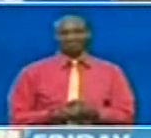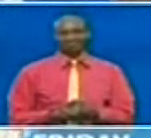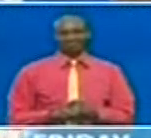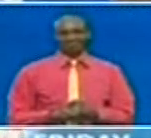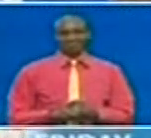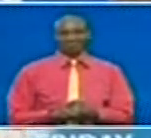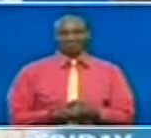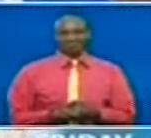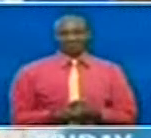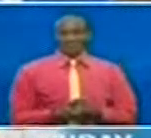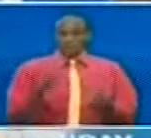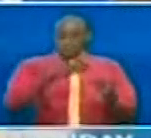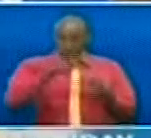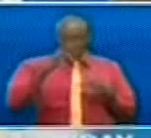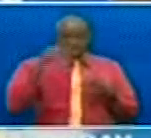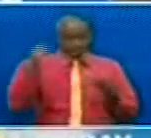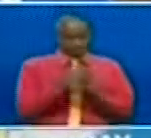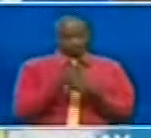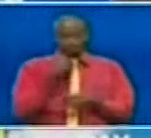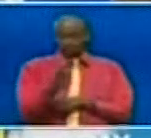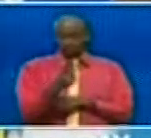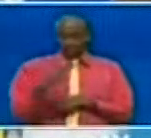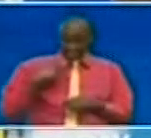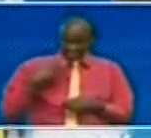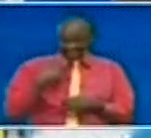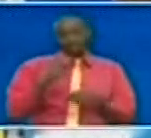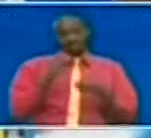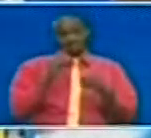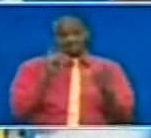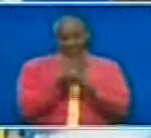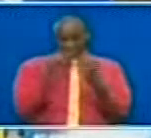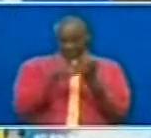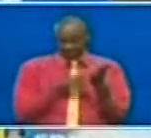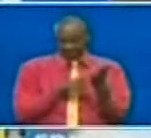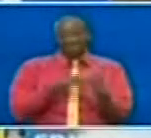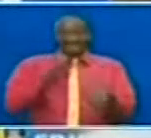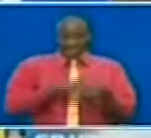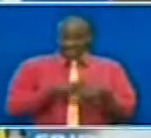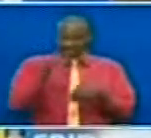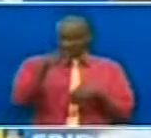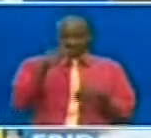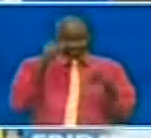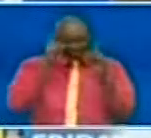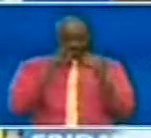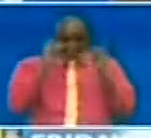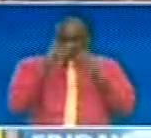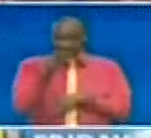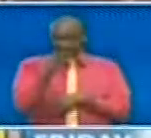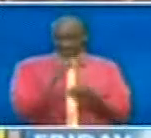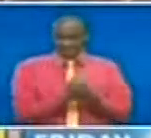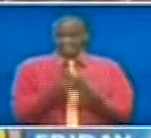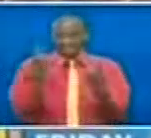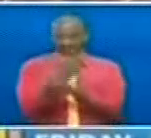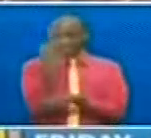The court was not told that the grant of the conservatory orders. In their ruling, appellate judges Daniel Musinga, Patrick Kiage